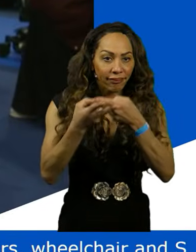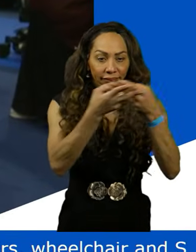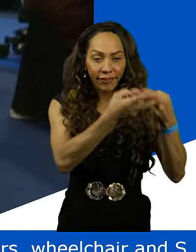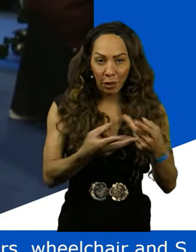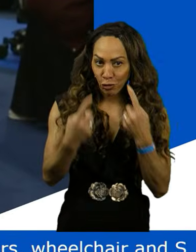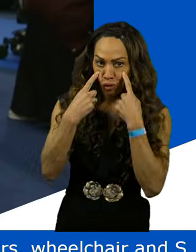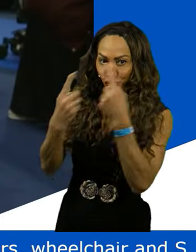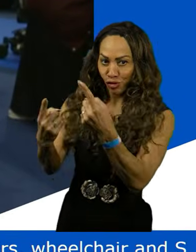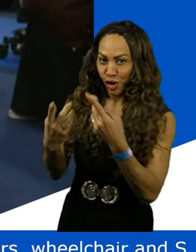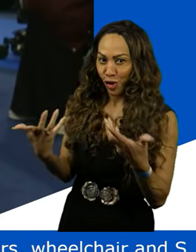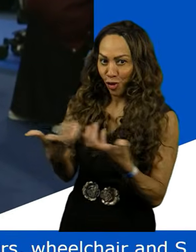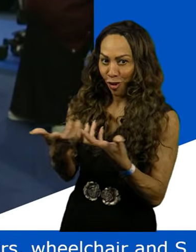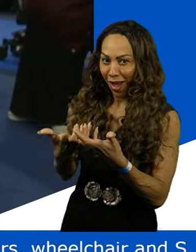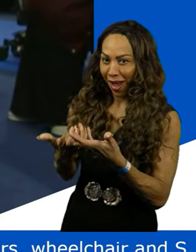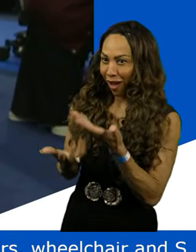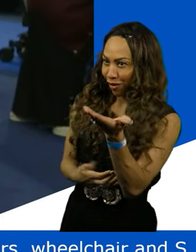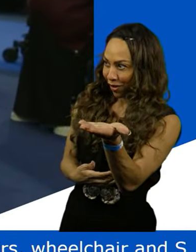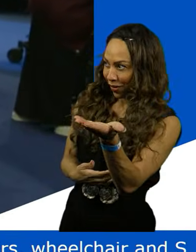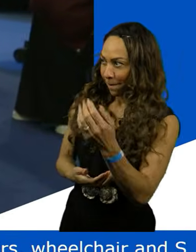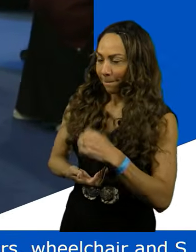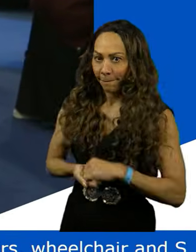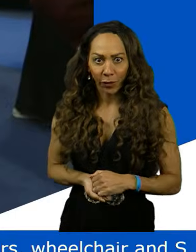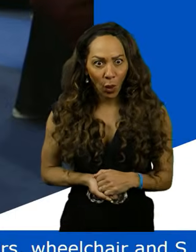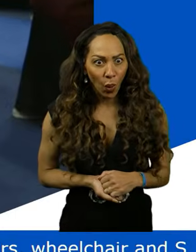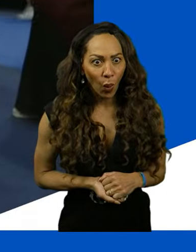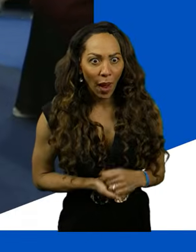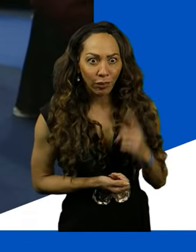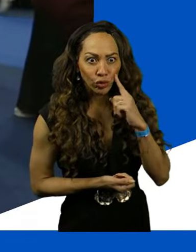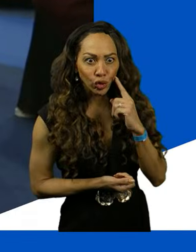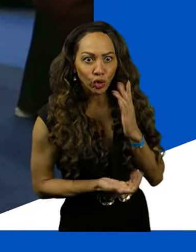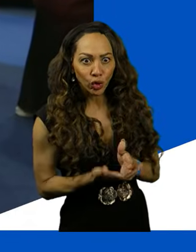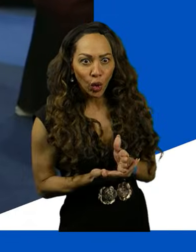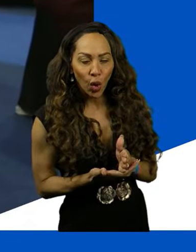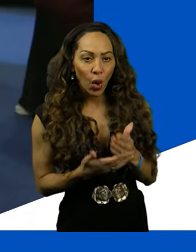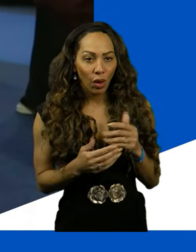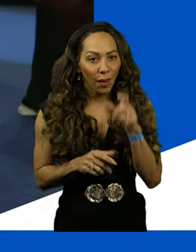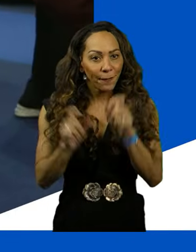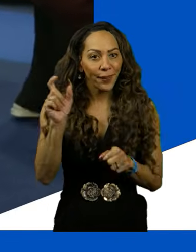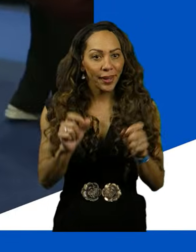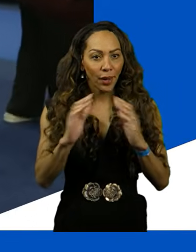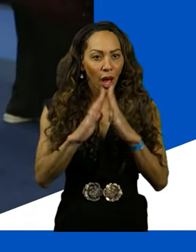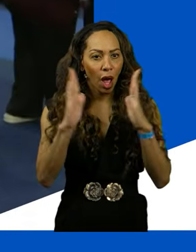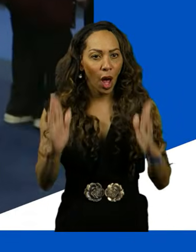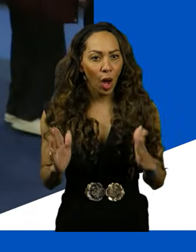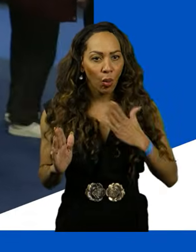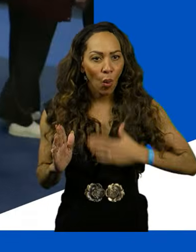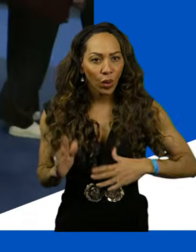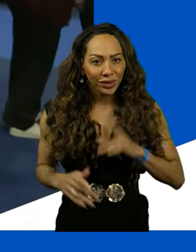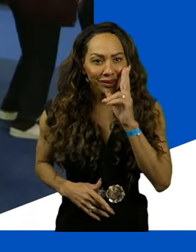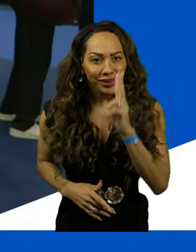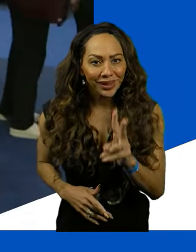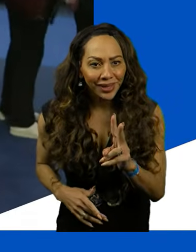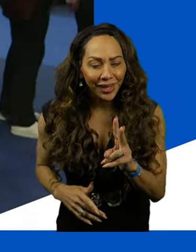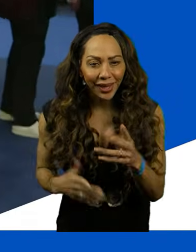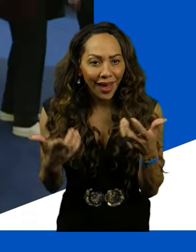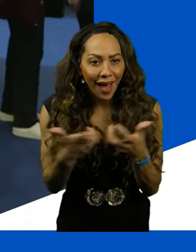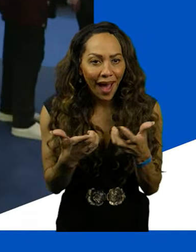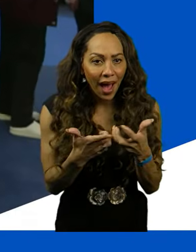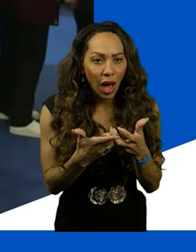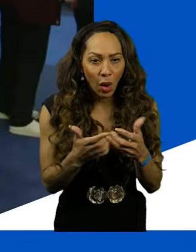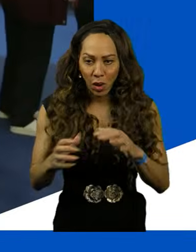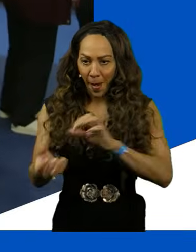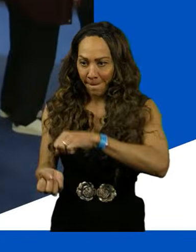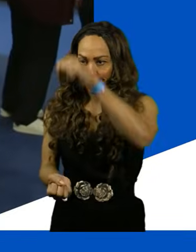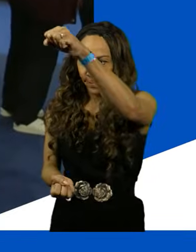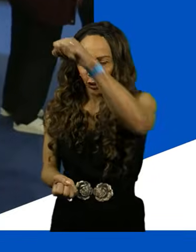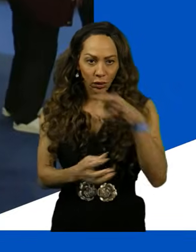how it works. Please, I'm sure people at home will be more than keen to see exactly how this goes in and out of the boot. Yeah, sure, no worries. So